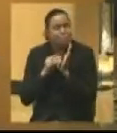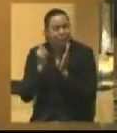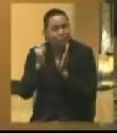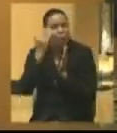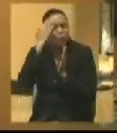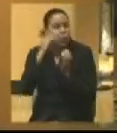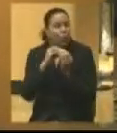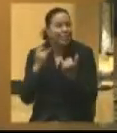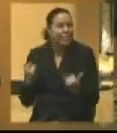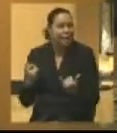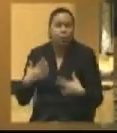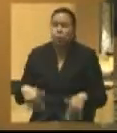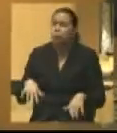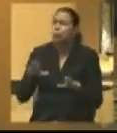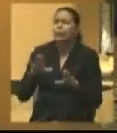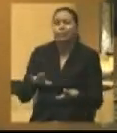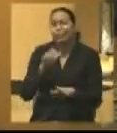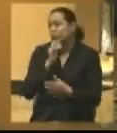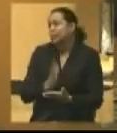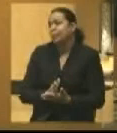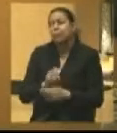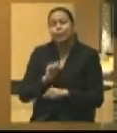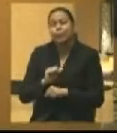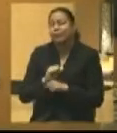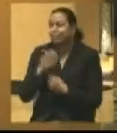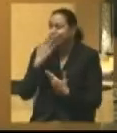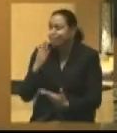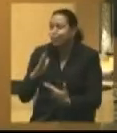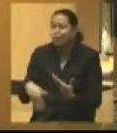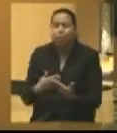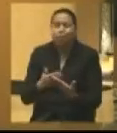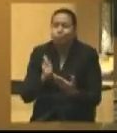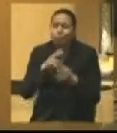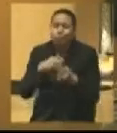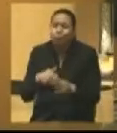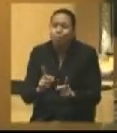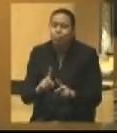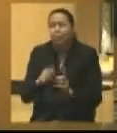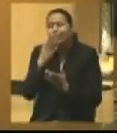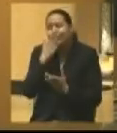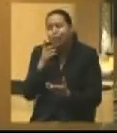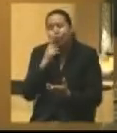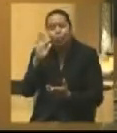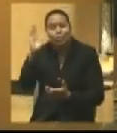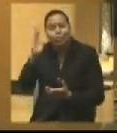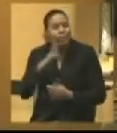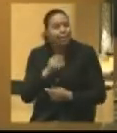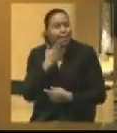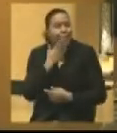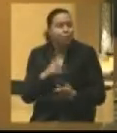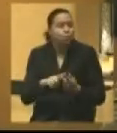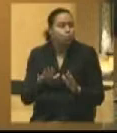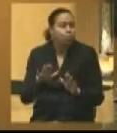is admirable. Don't ever stop this. Thanks to all. I won't mention any names. Thanks for your presentation. And thanks to